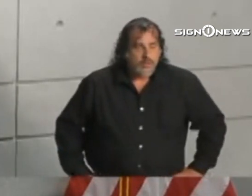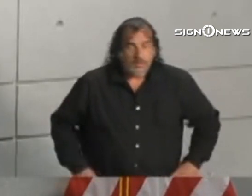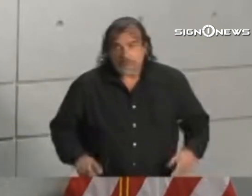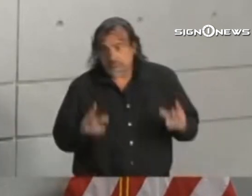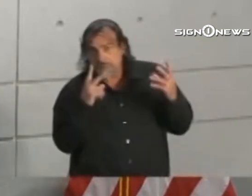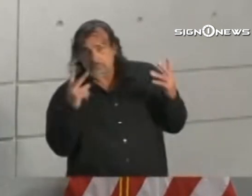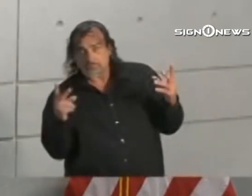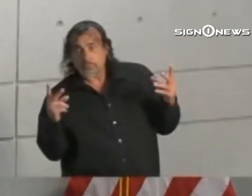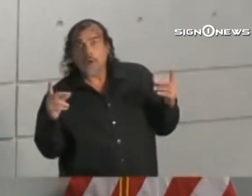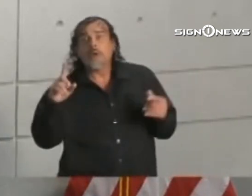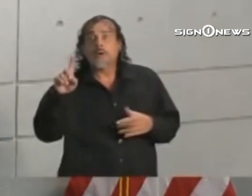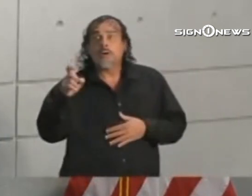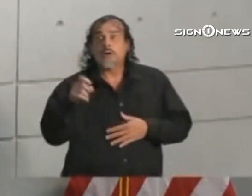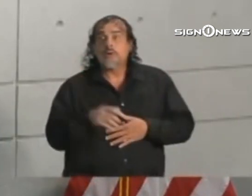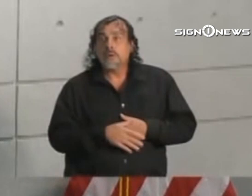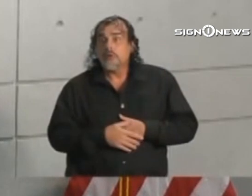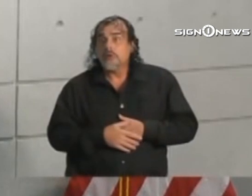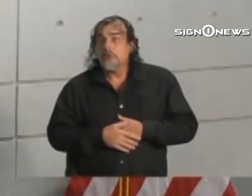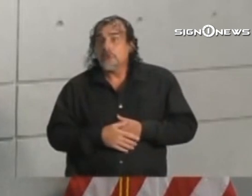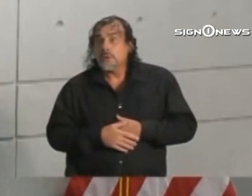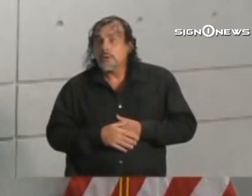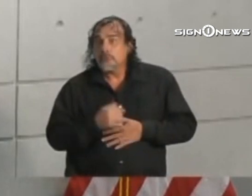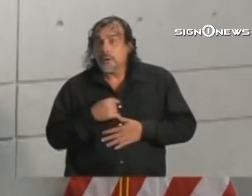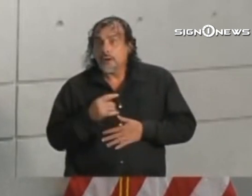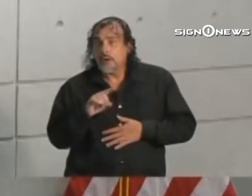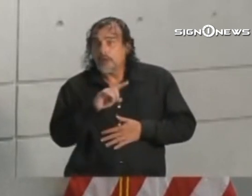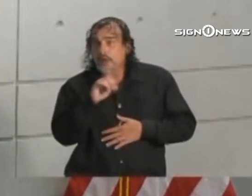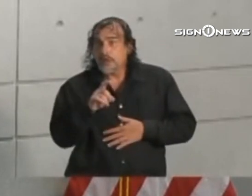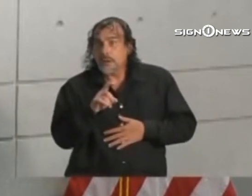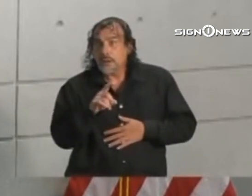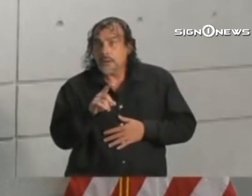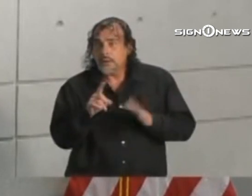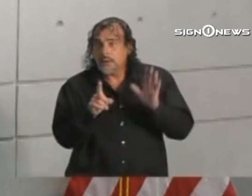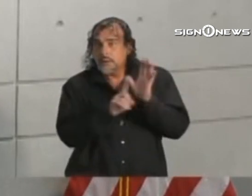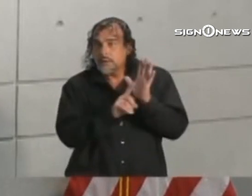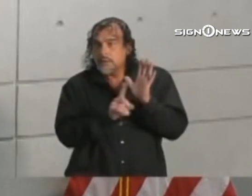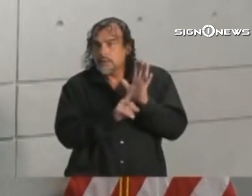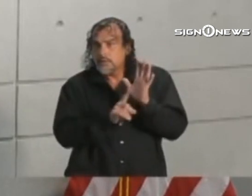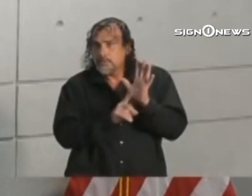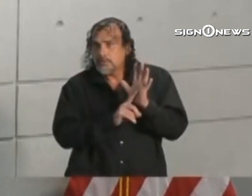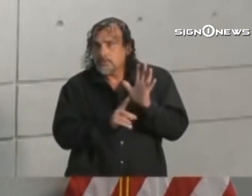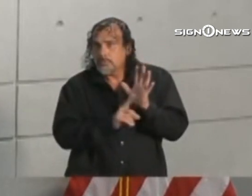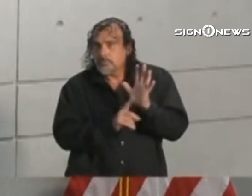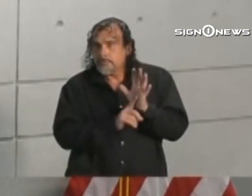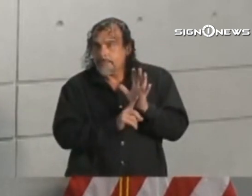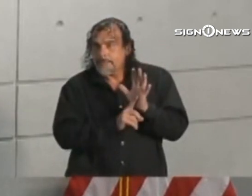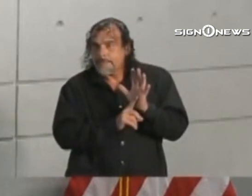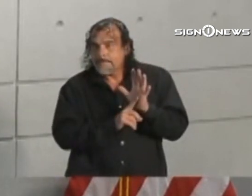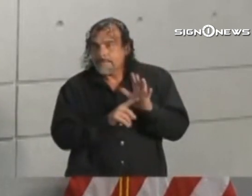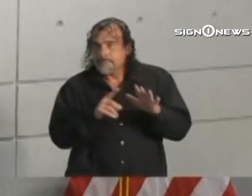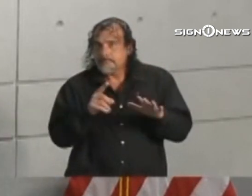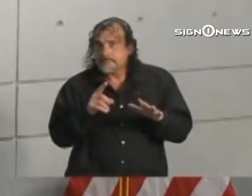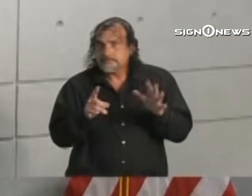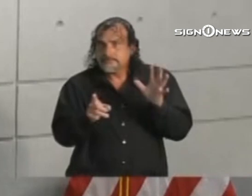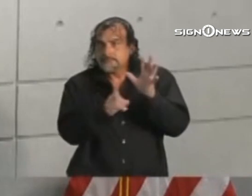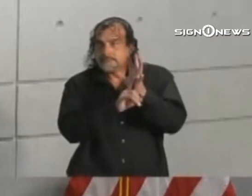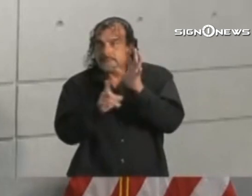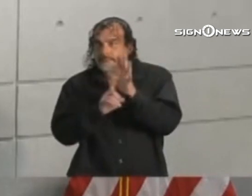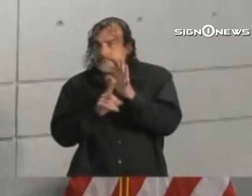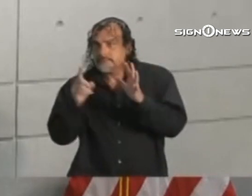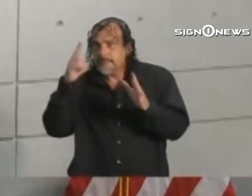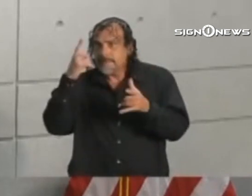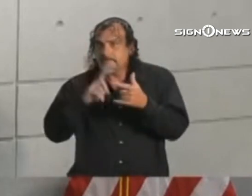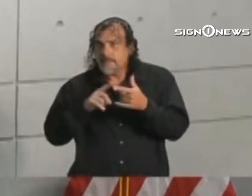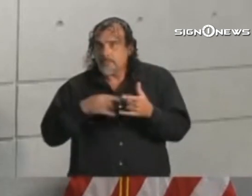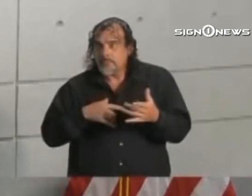Seeing no, yes ma'am. Can I ask about the alarms? Sounding of alarms for when